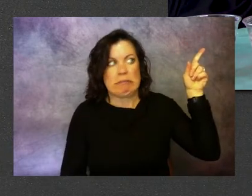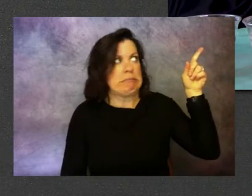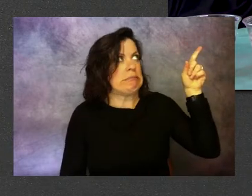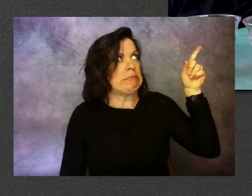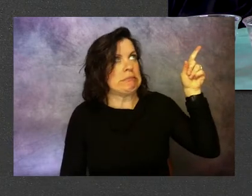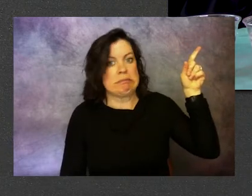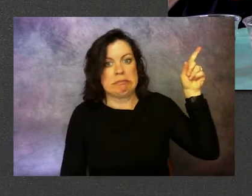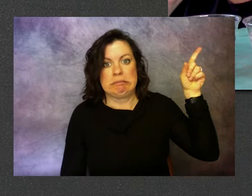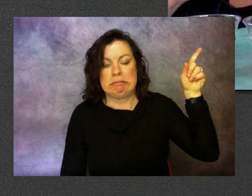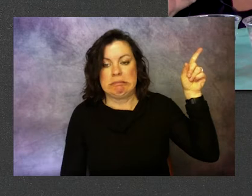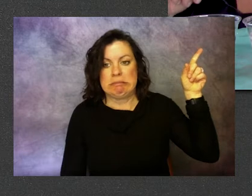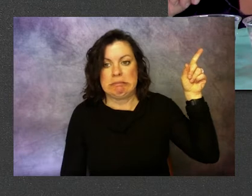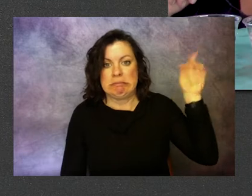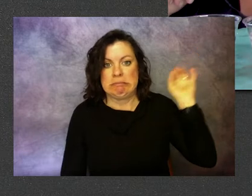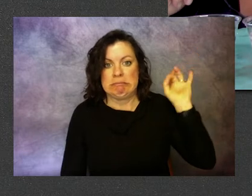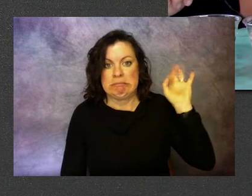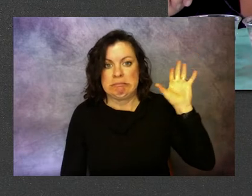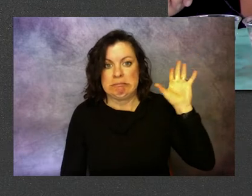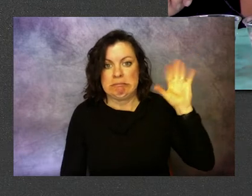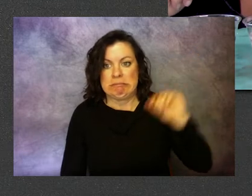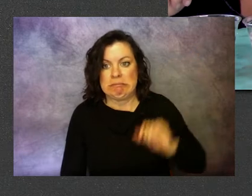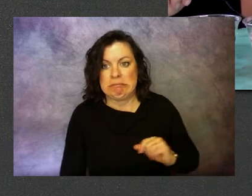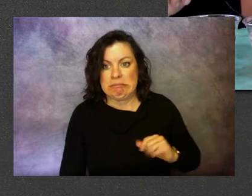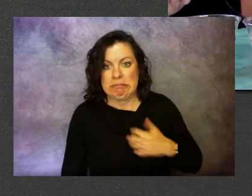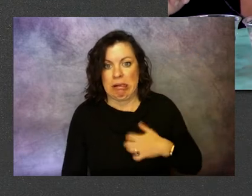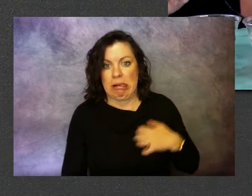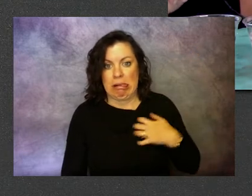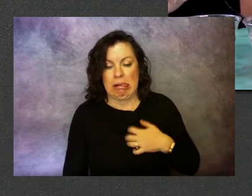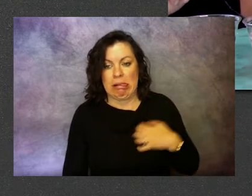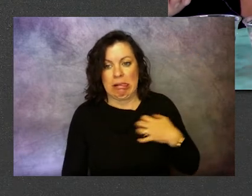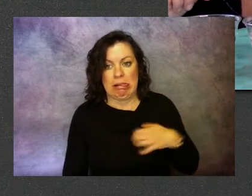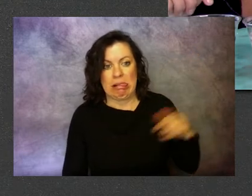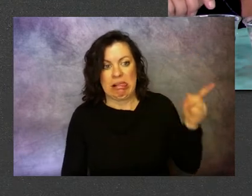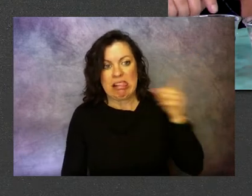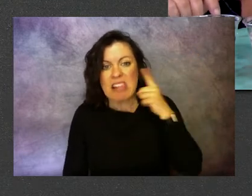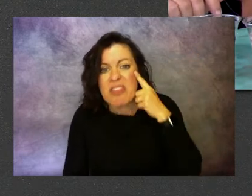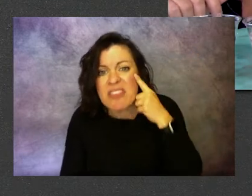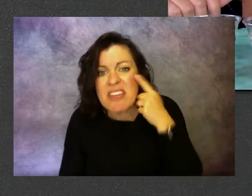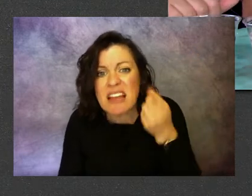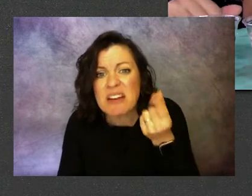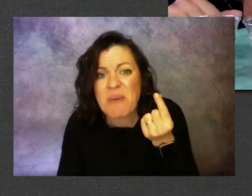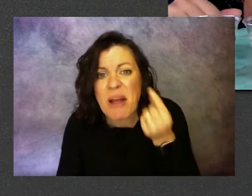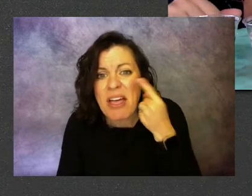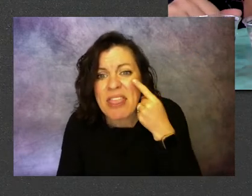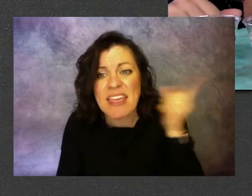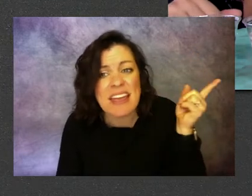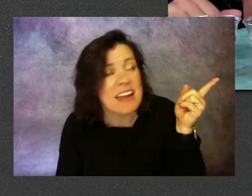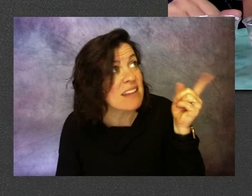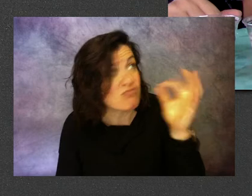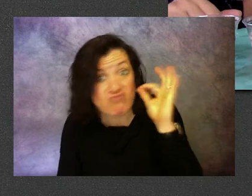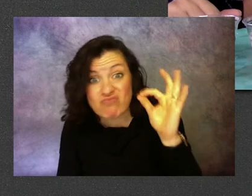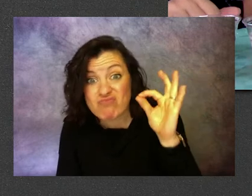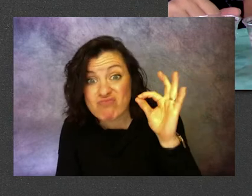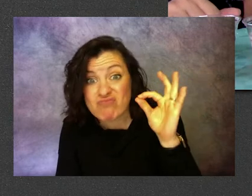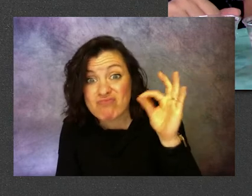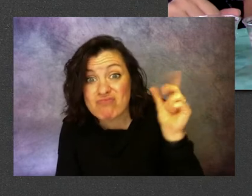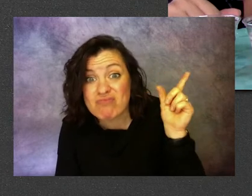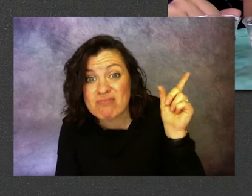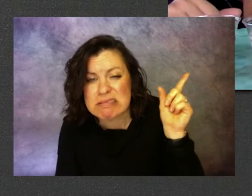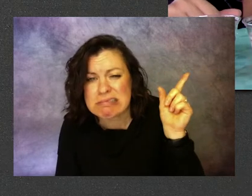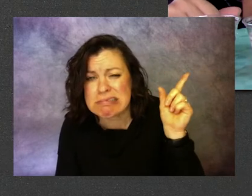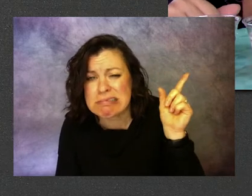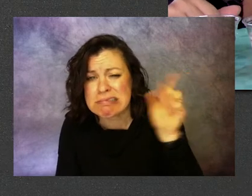Oh my. Look at this egg. What do you think? It looks